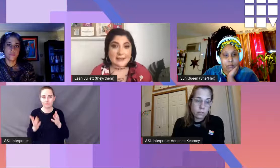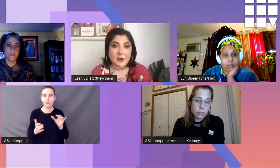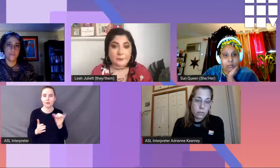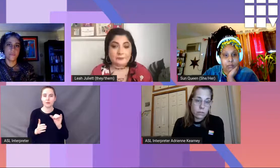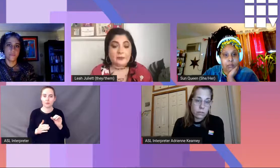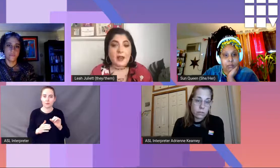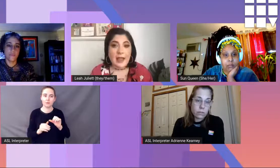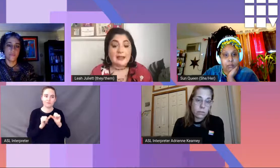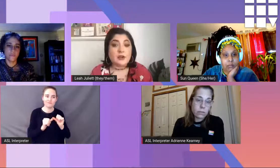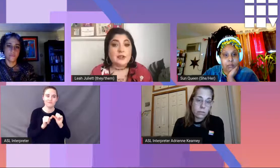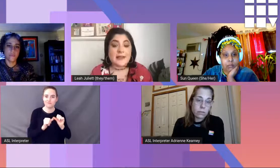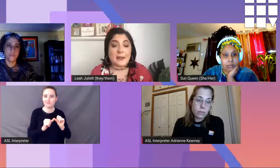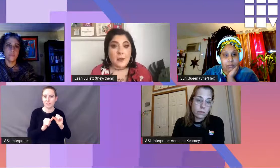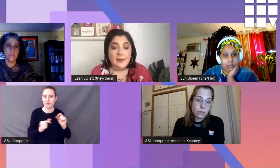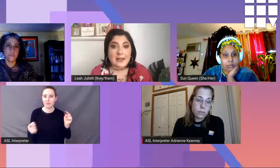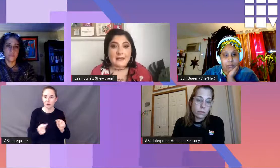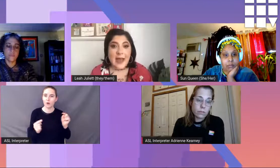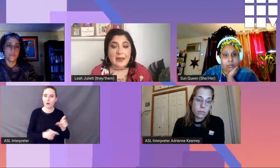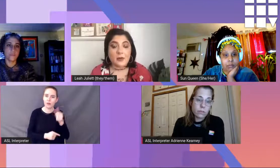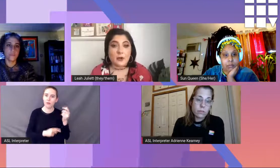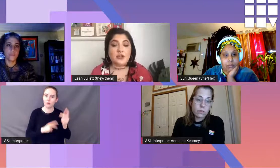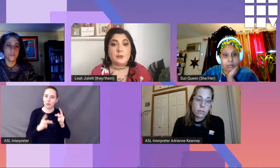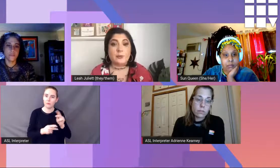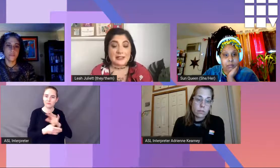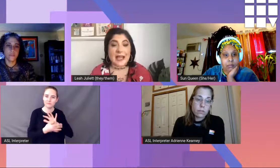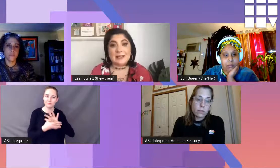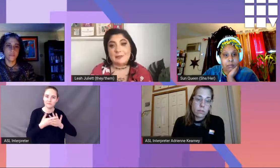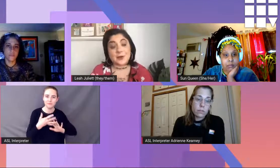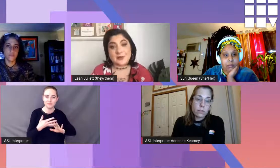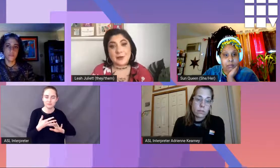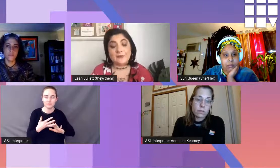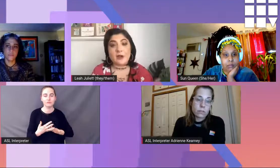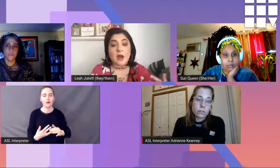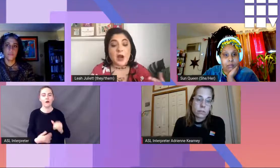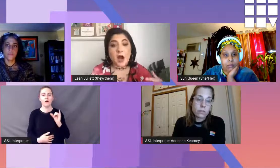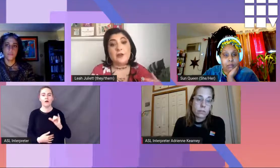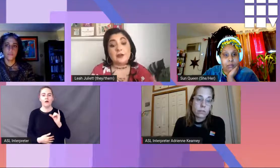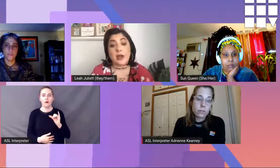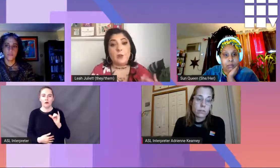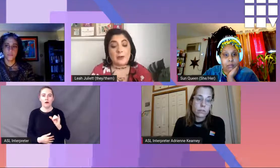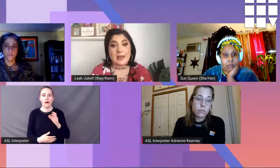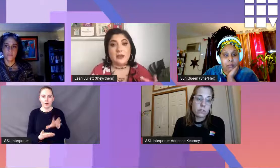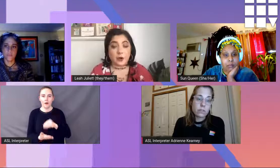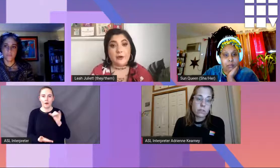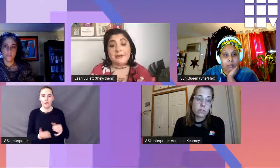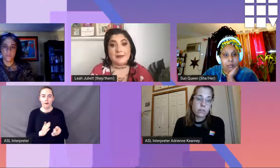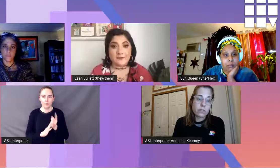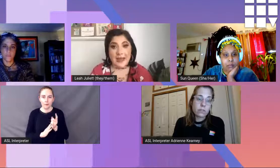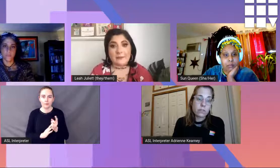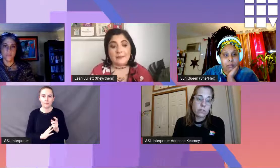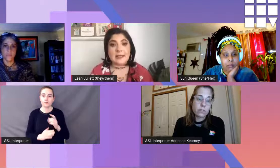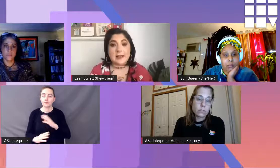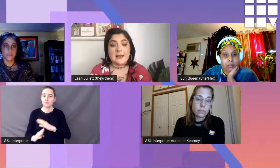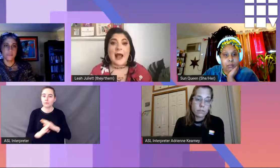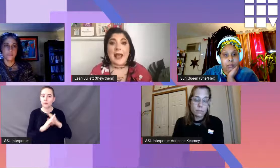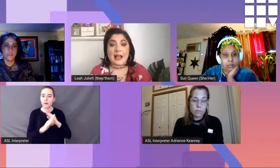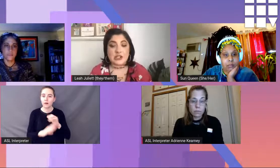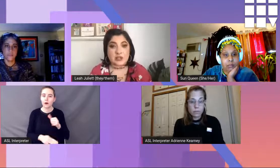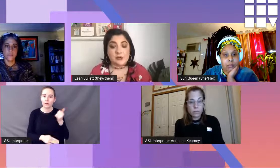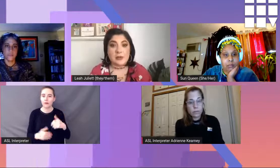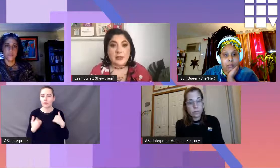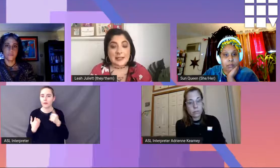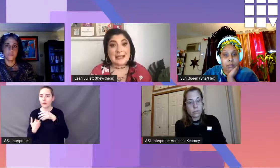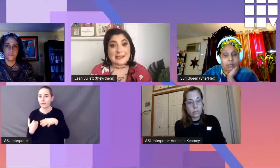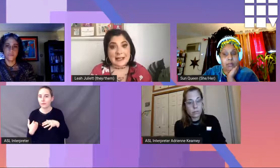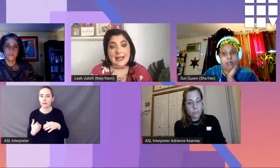first place. So I learned in that moment that in order to protect and preserve other young women, girls, and femmes, that I had